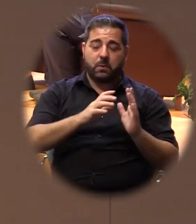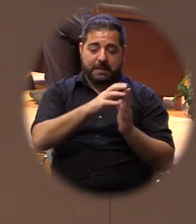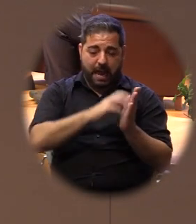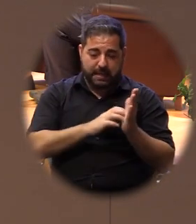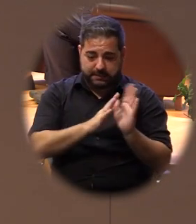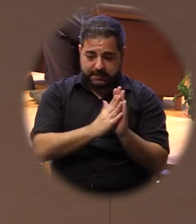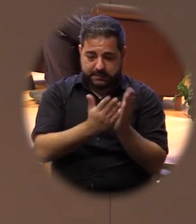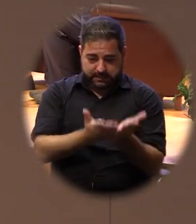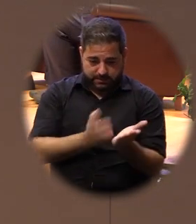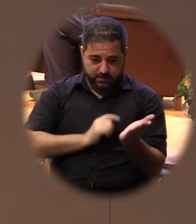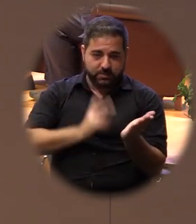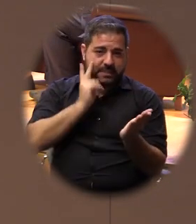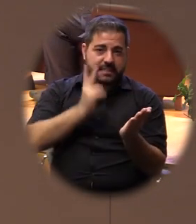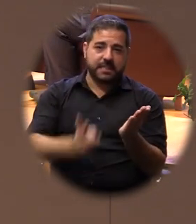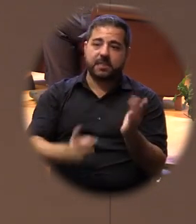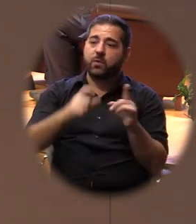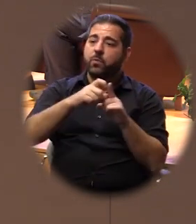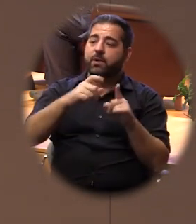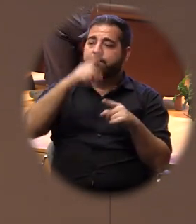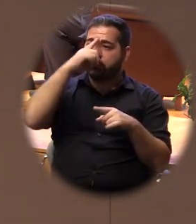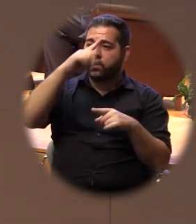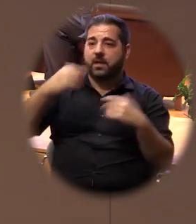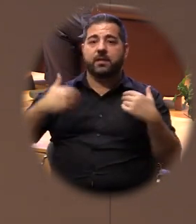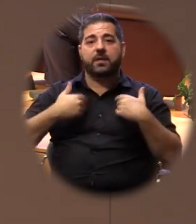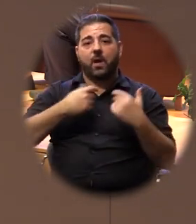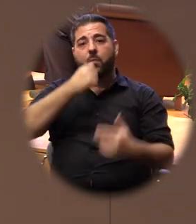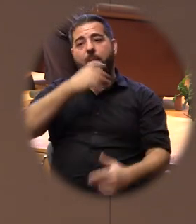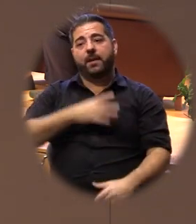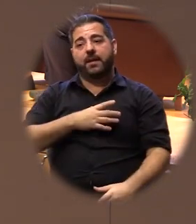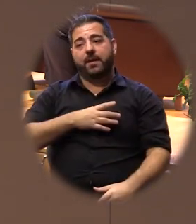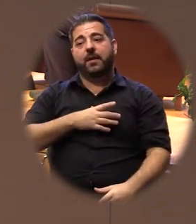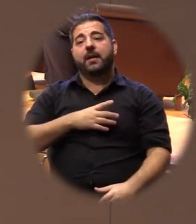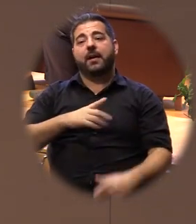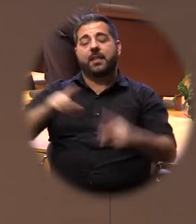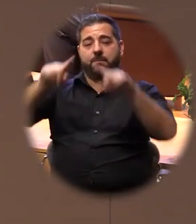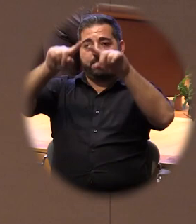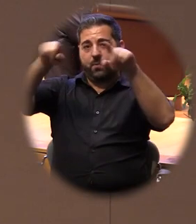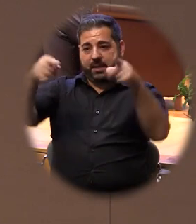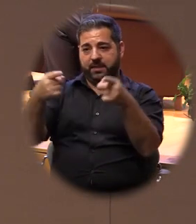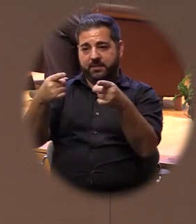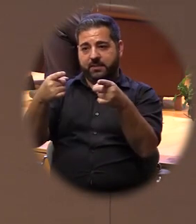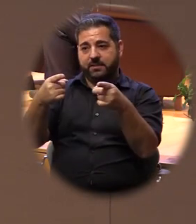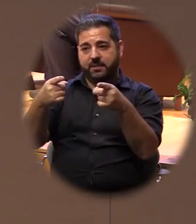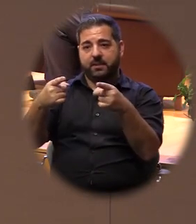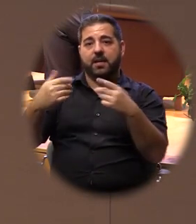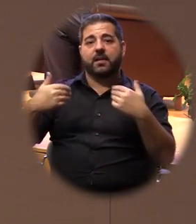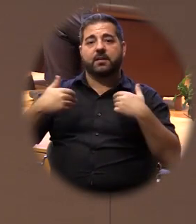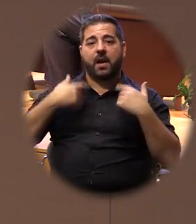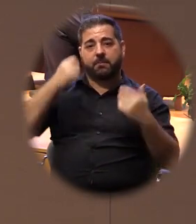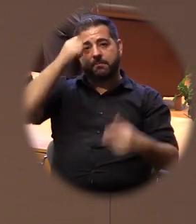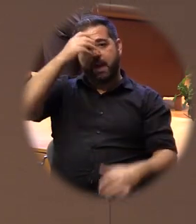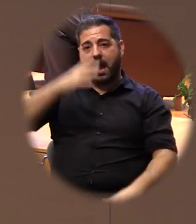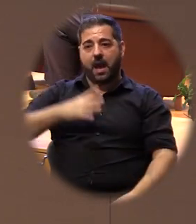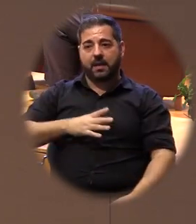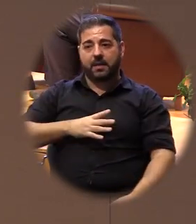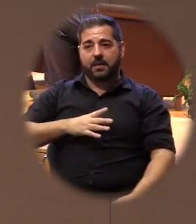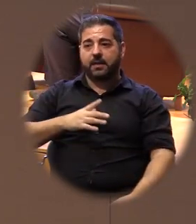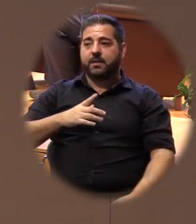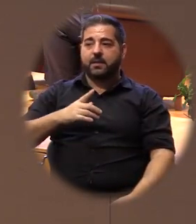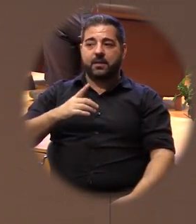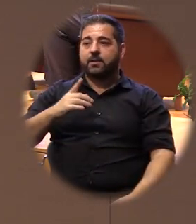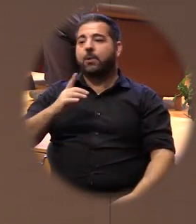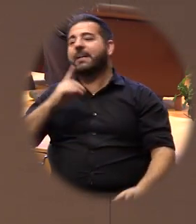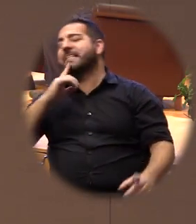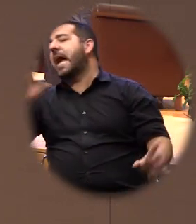will be the word for young woman and then in parentheses the word for young man. Being, it says, no, but say young